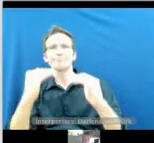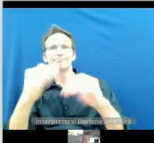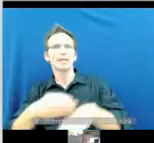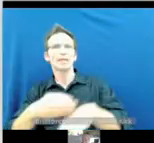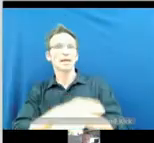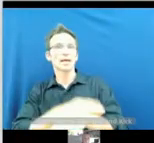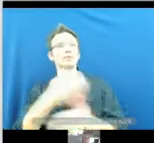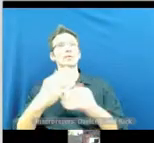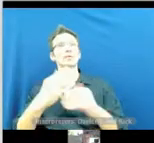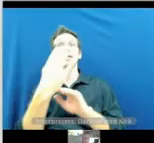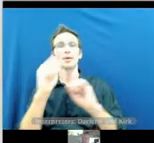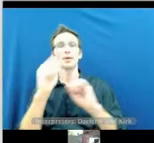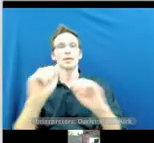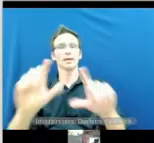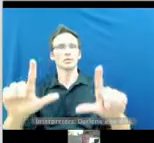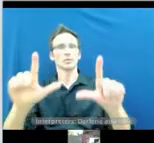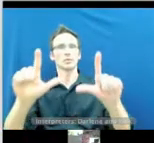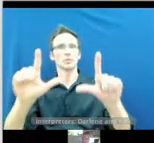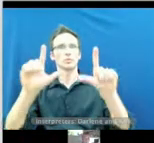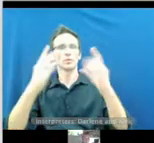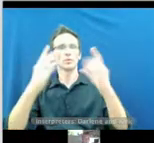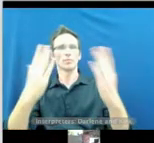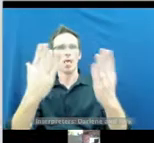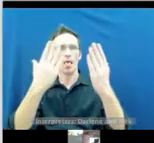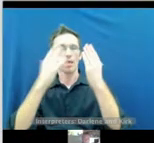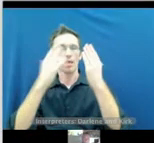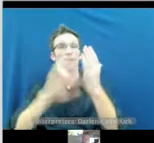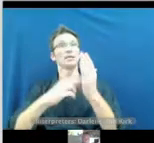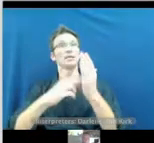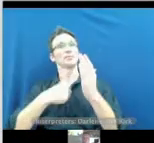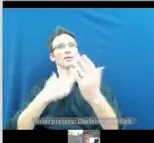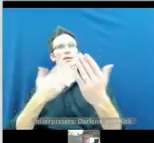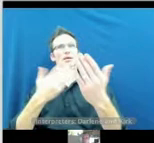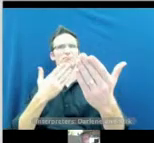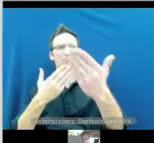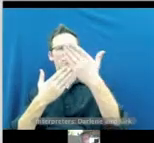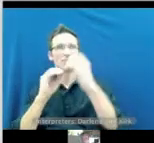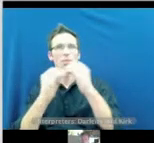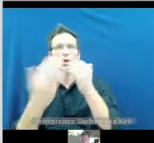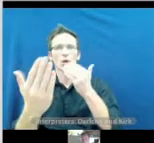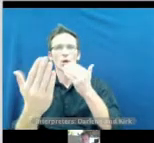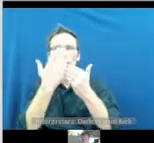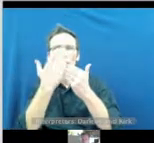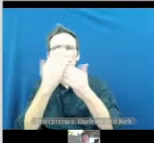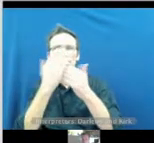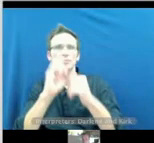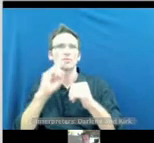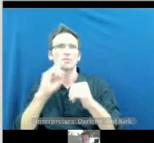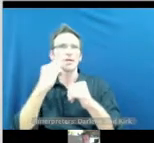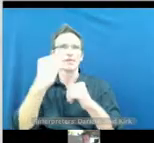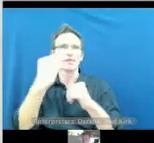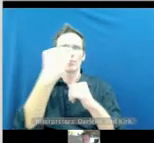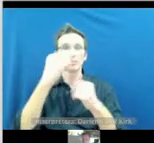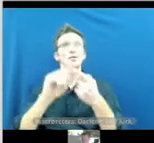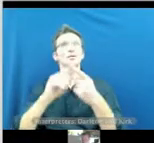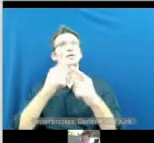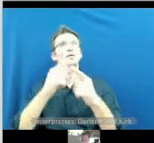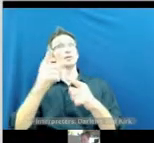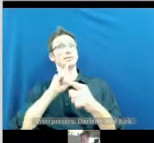yourself to enlarge your screen to get you closer to the consumer. The consumer themselves can zoom you in on their